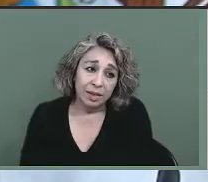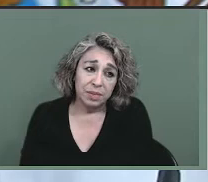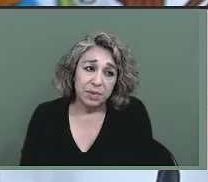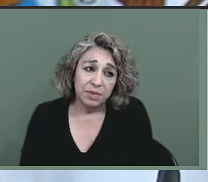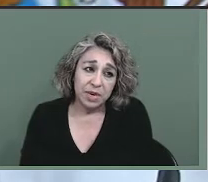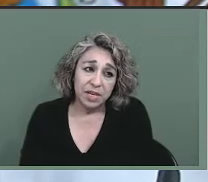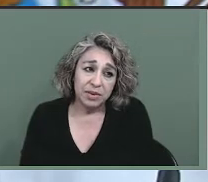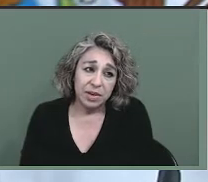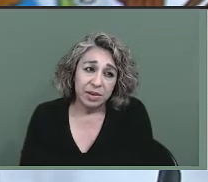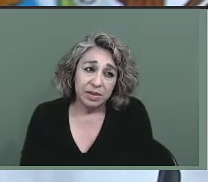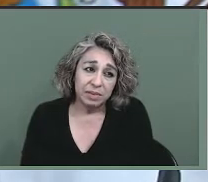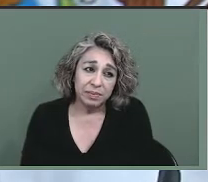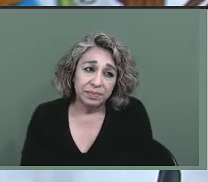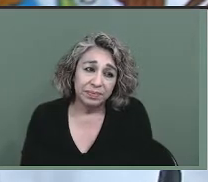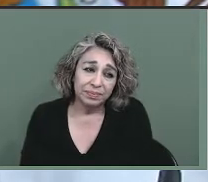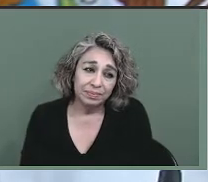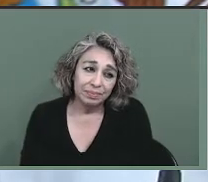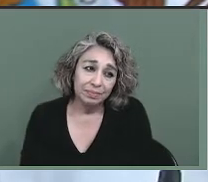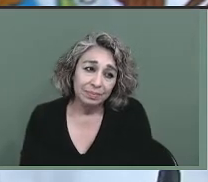It's been 42 years,